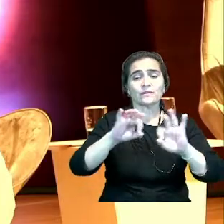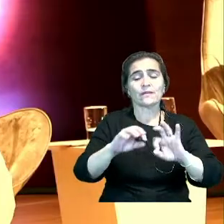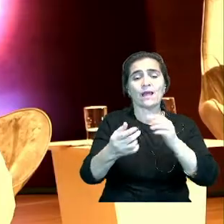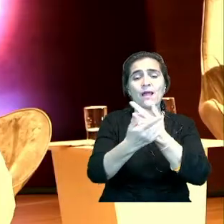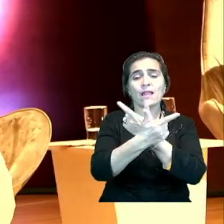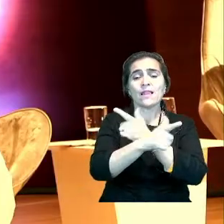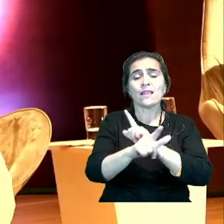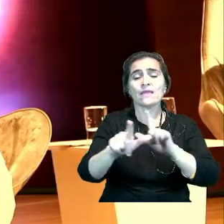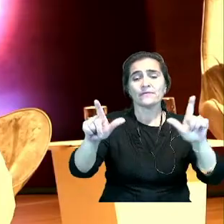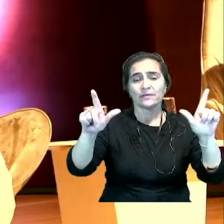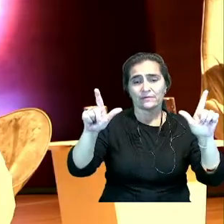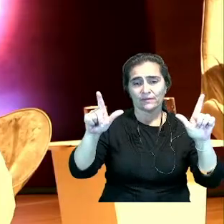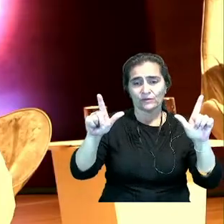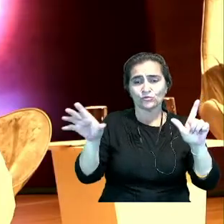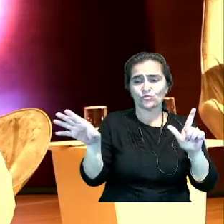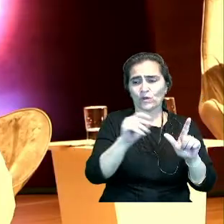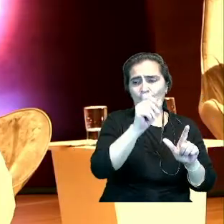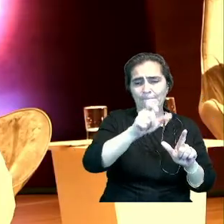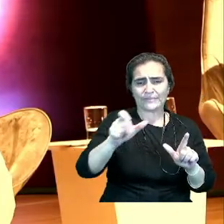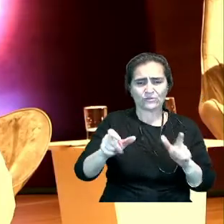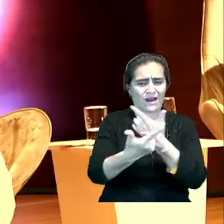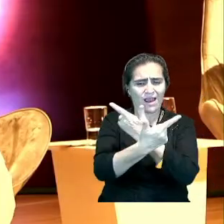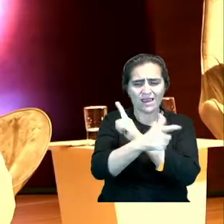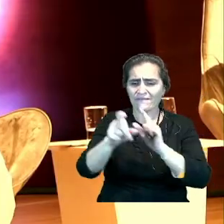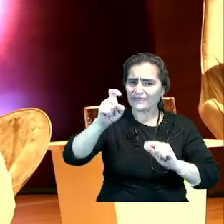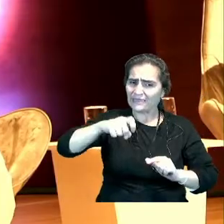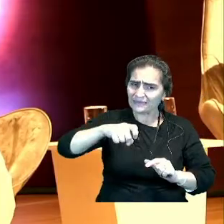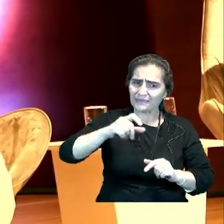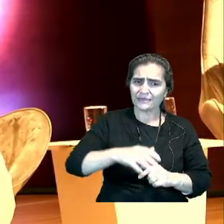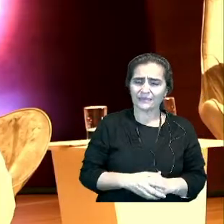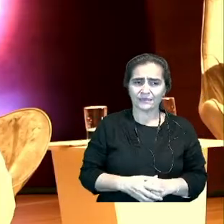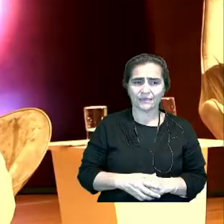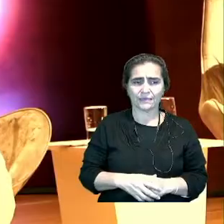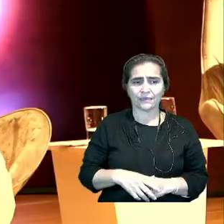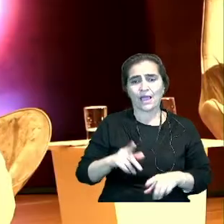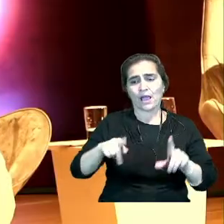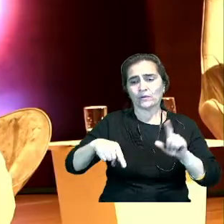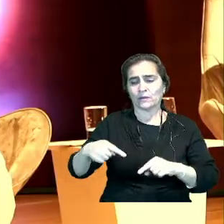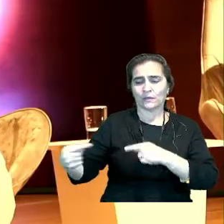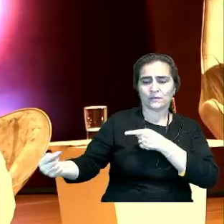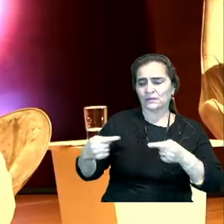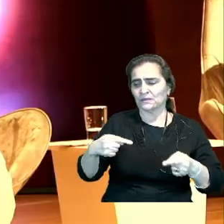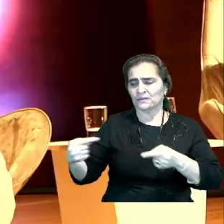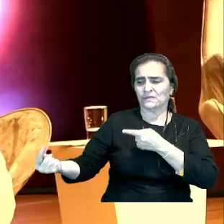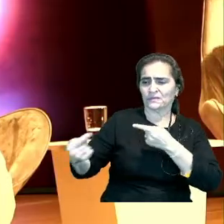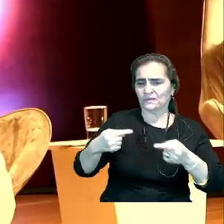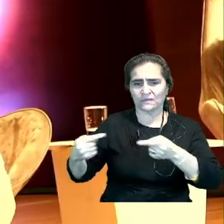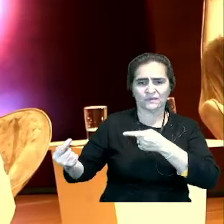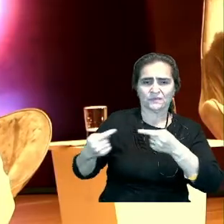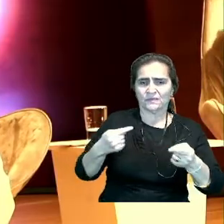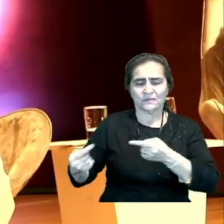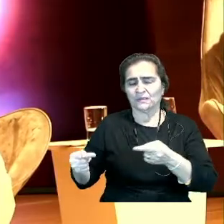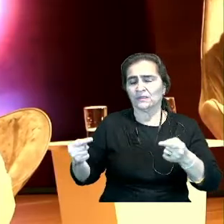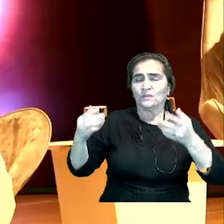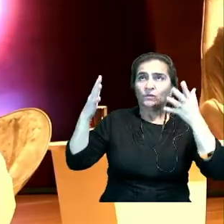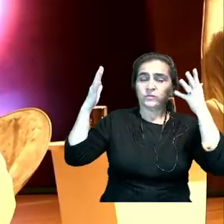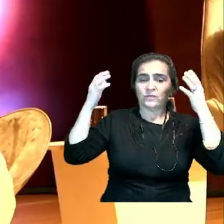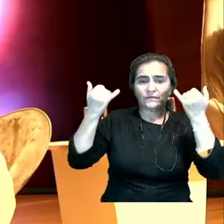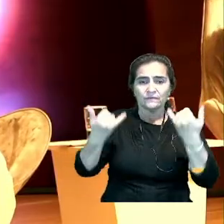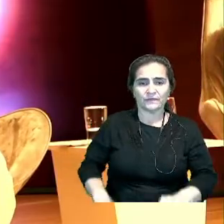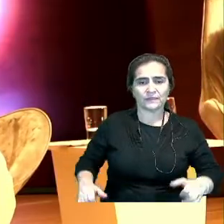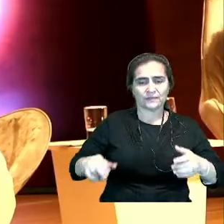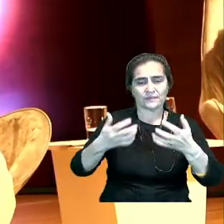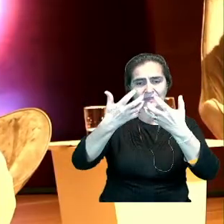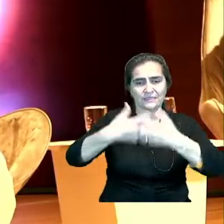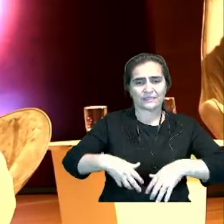fighting until they brought that system down. And we can be said to have an